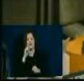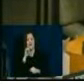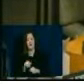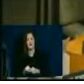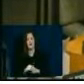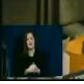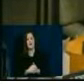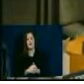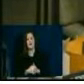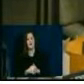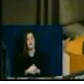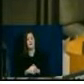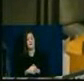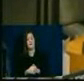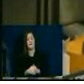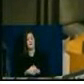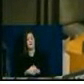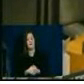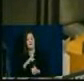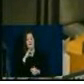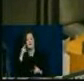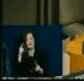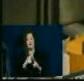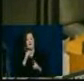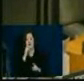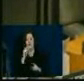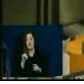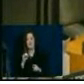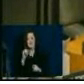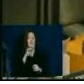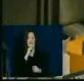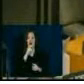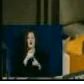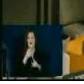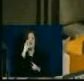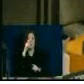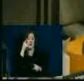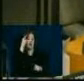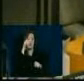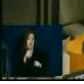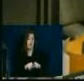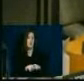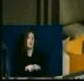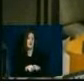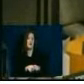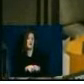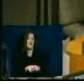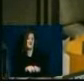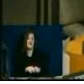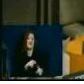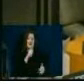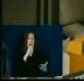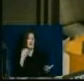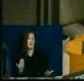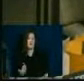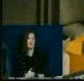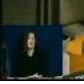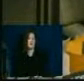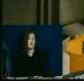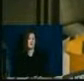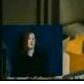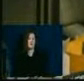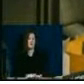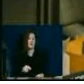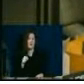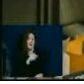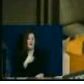And bottom line, like I said before, if it weren't for the agreement, it wouldn't even be here. Right.